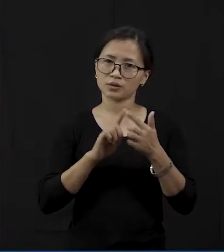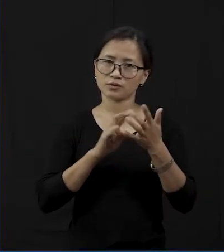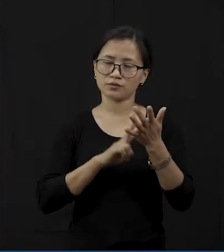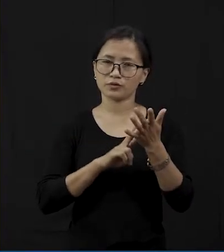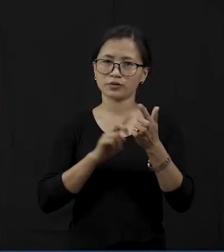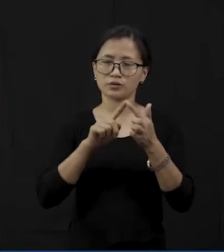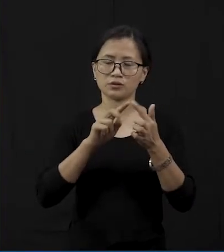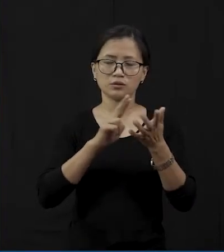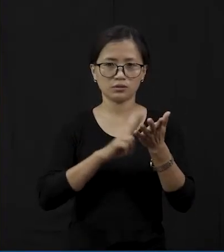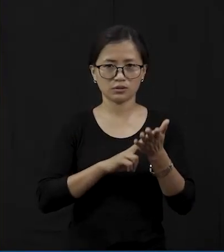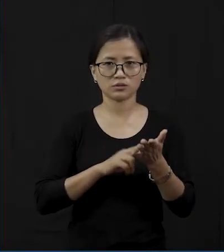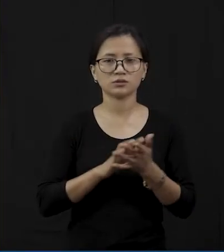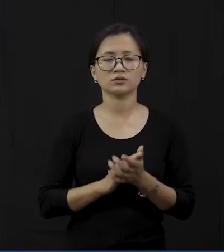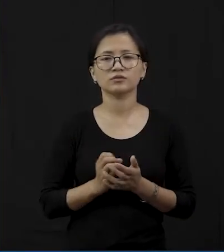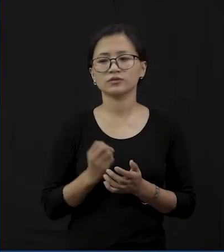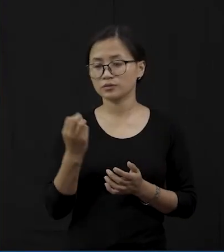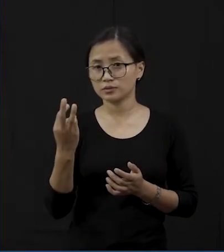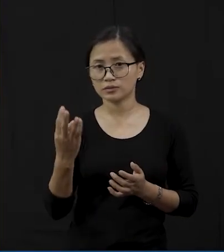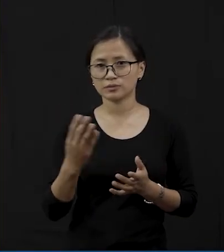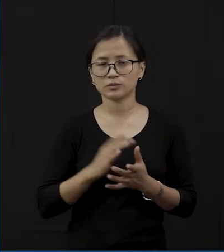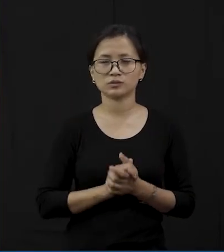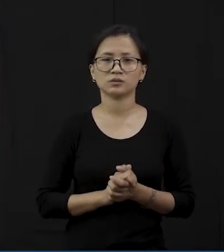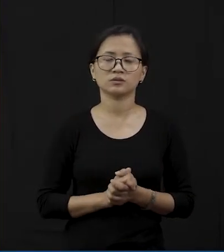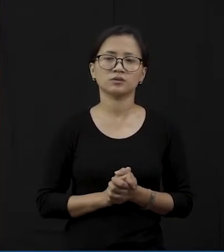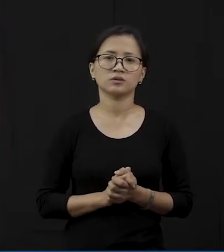odd? So